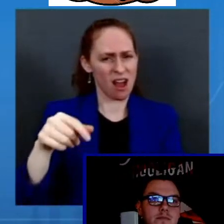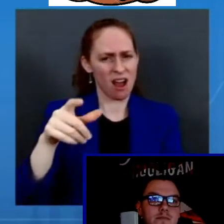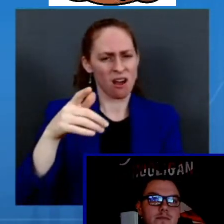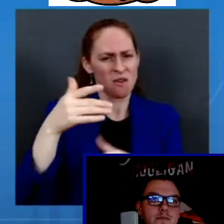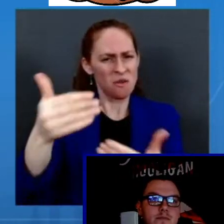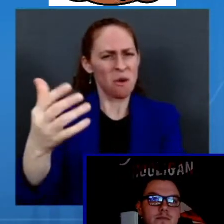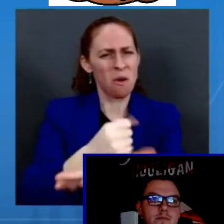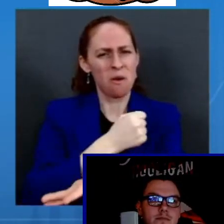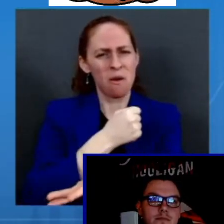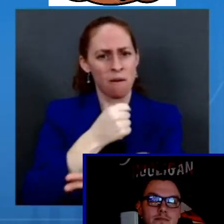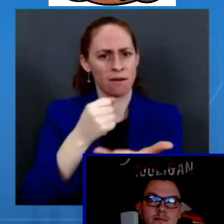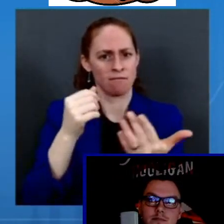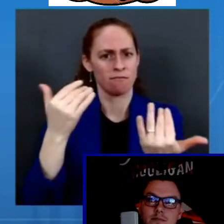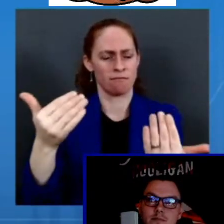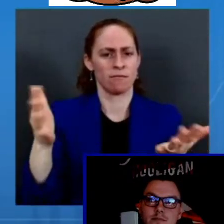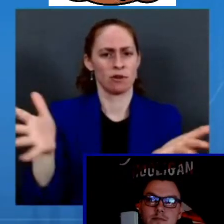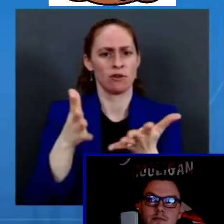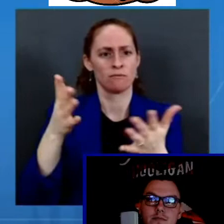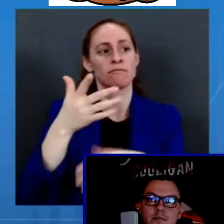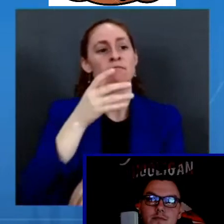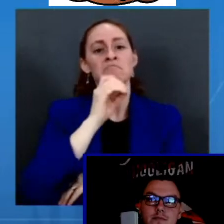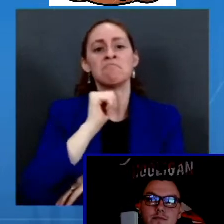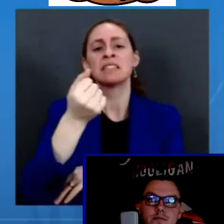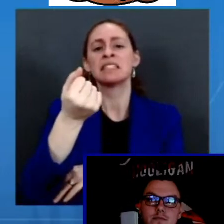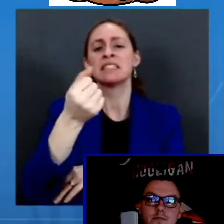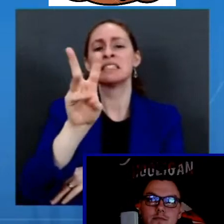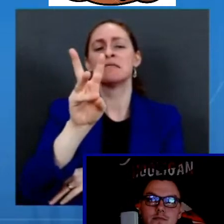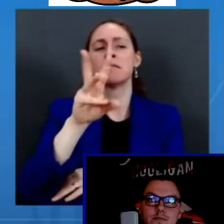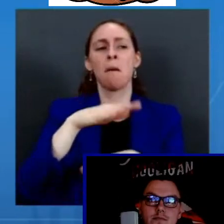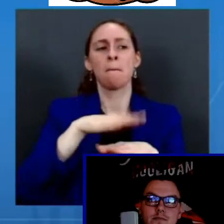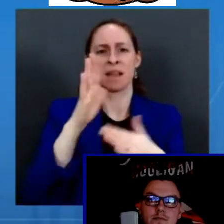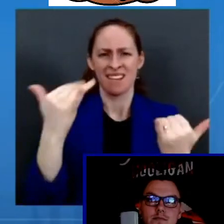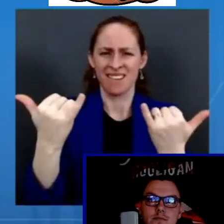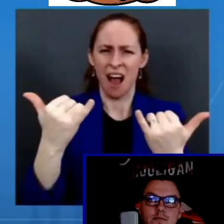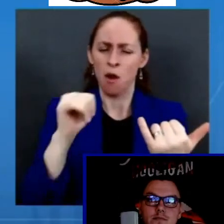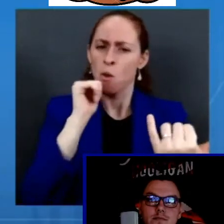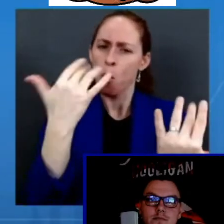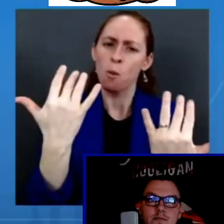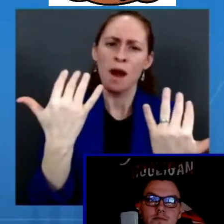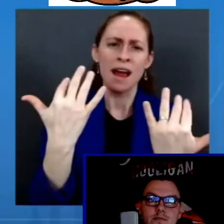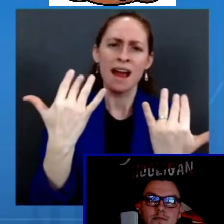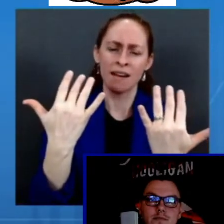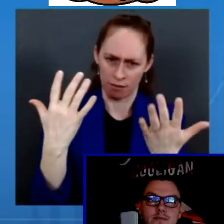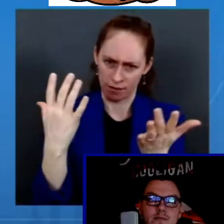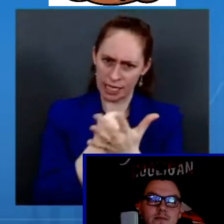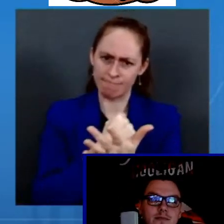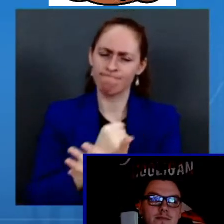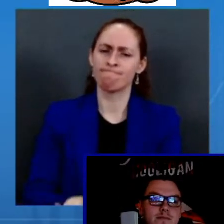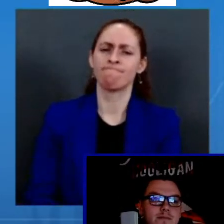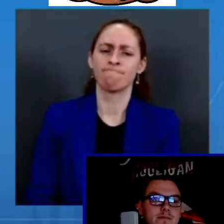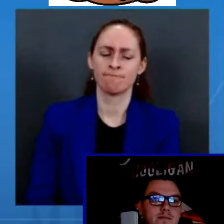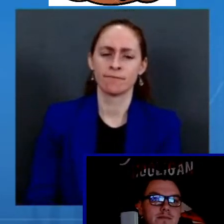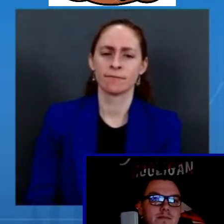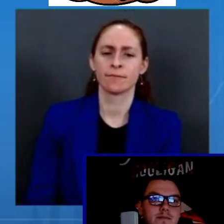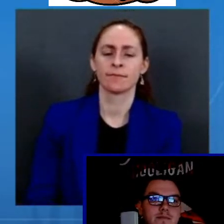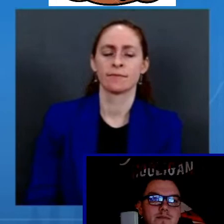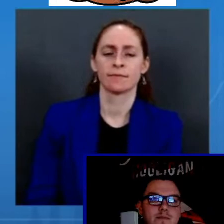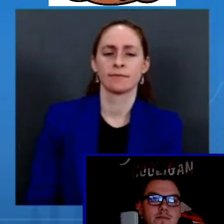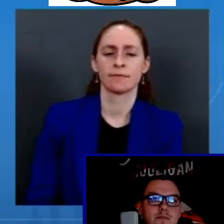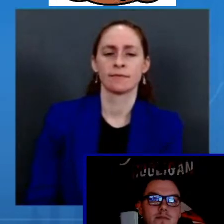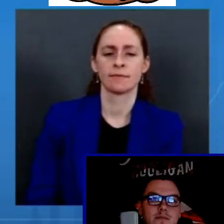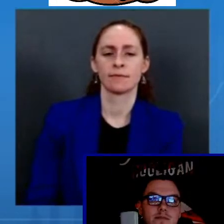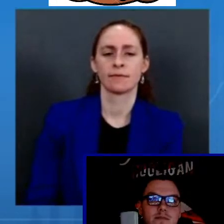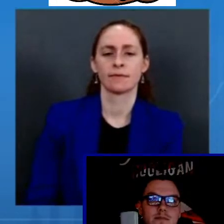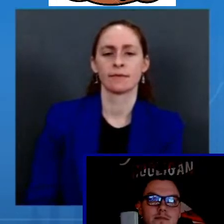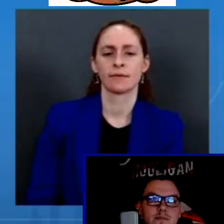at greater than 6 months if you receive the Pfizer or Moderna vaccine, and of course greater than 2 months if you receive the